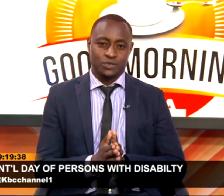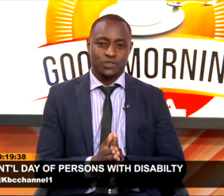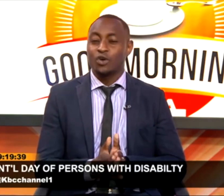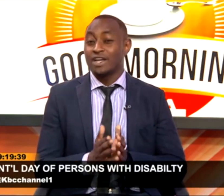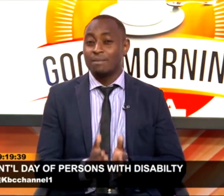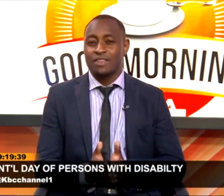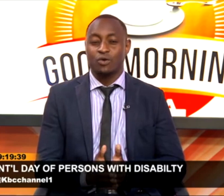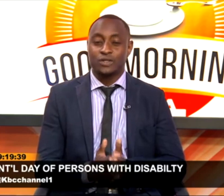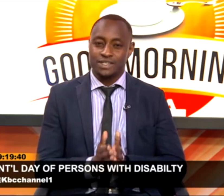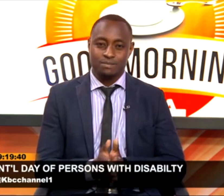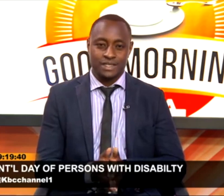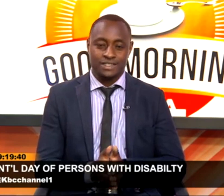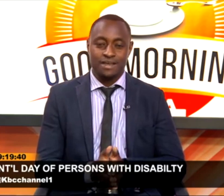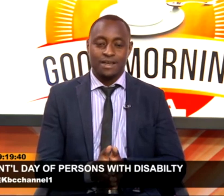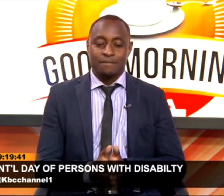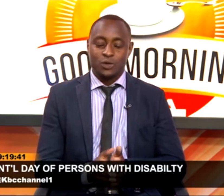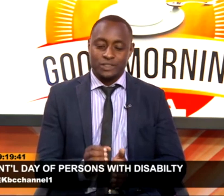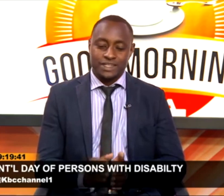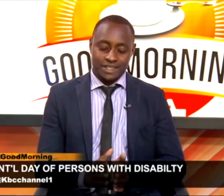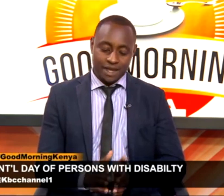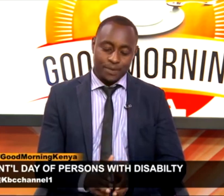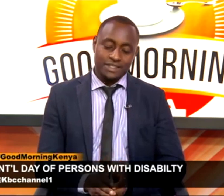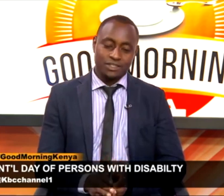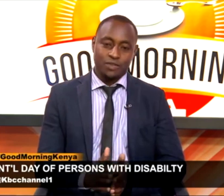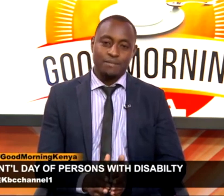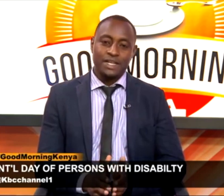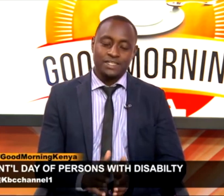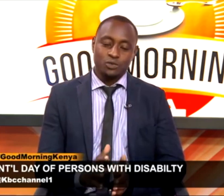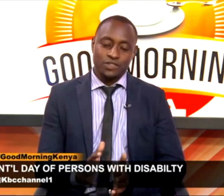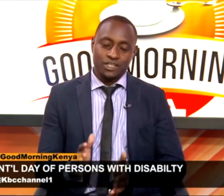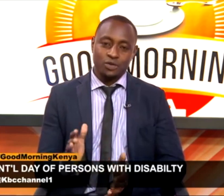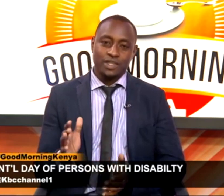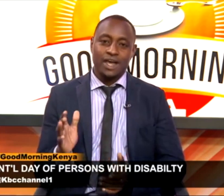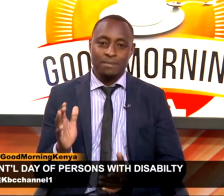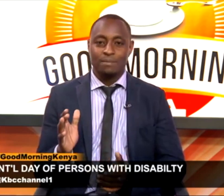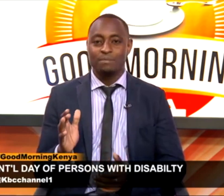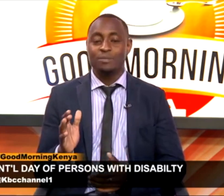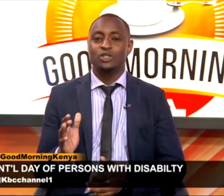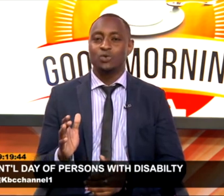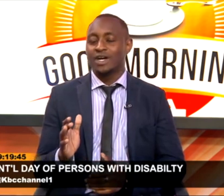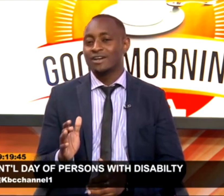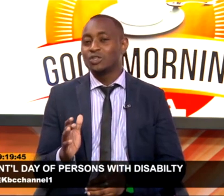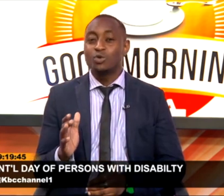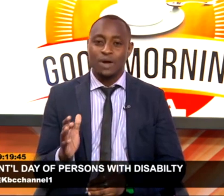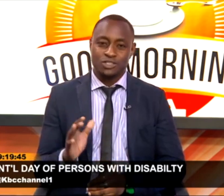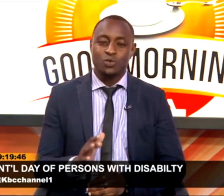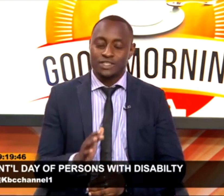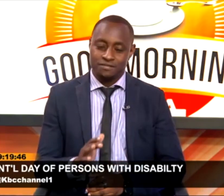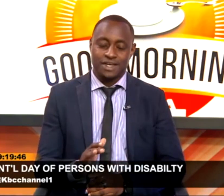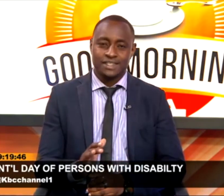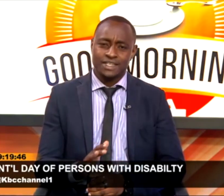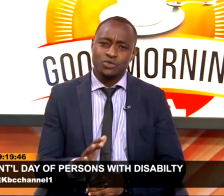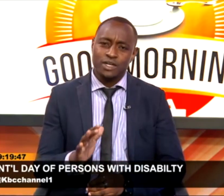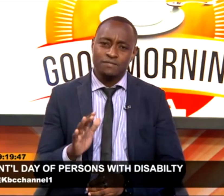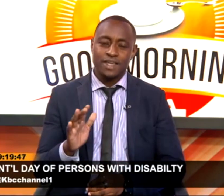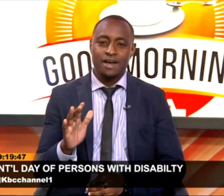in 2 sessions or in a month or 6 months, because just the capacity or the ability to stretch out the arm maybe took 2 months to